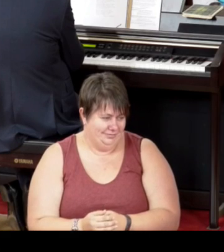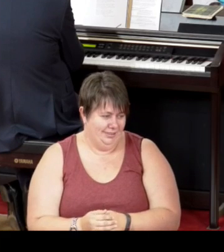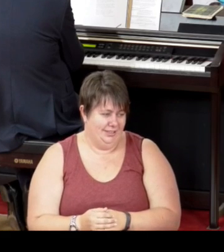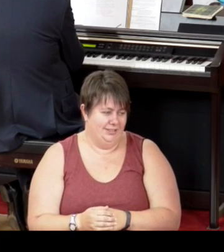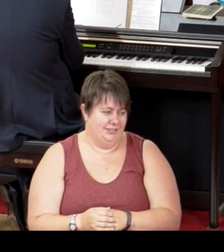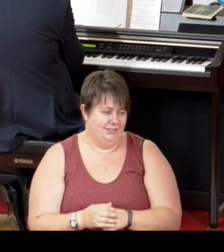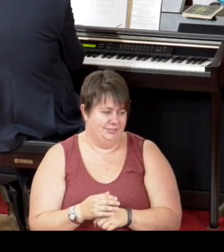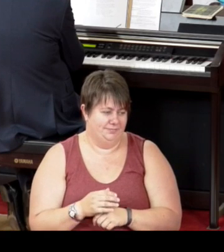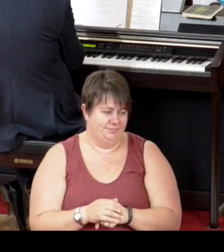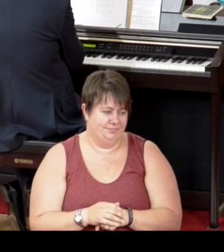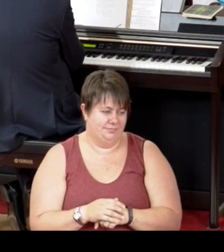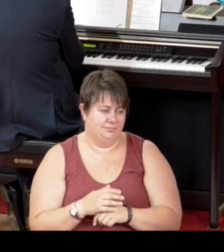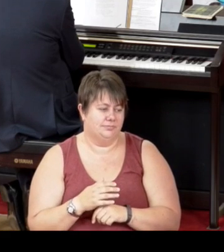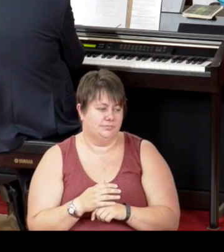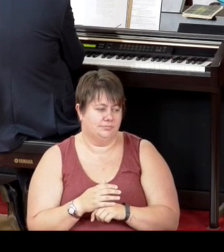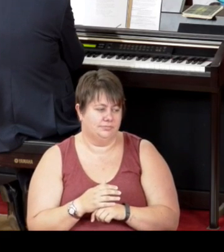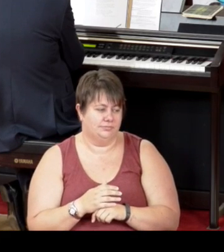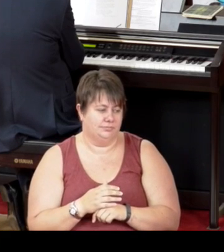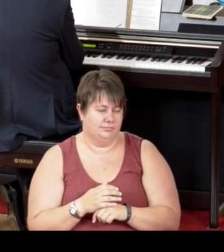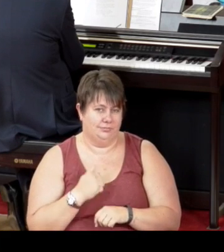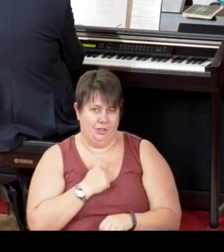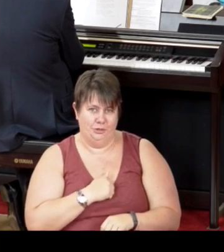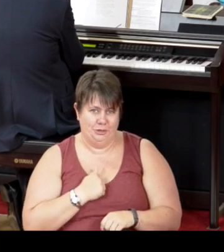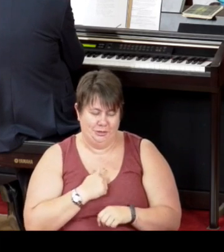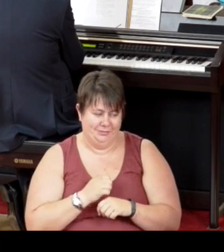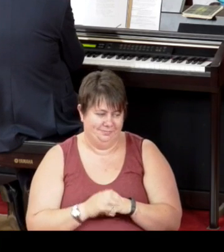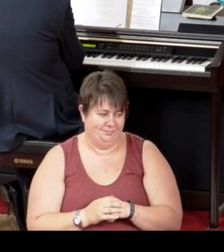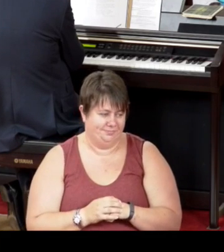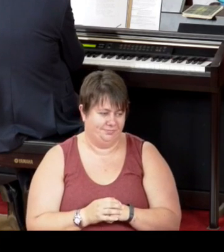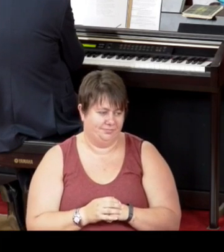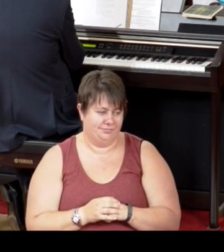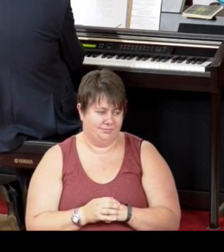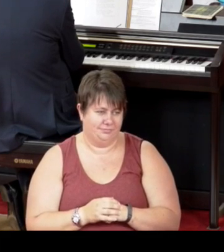upon all those whose hearts grieve.